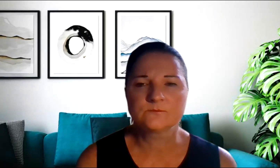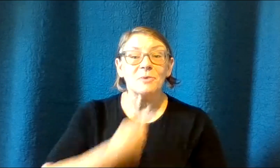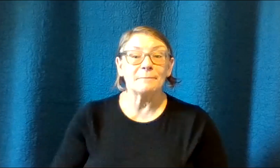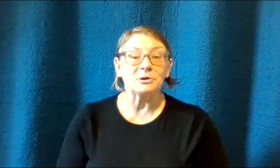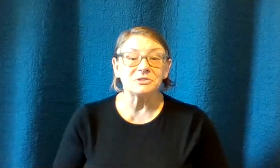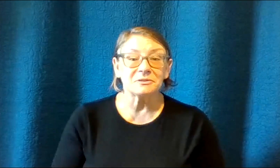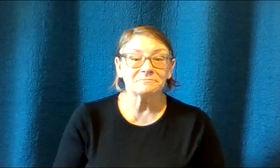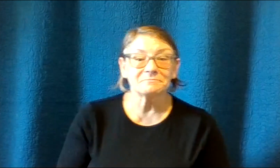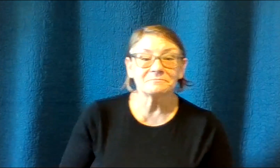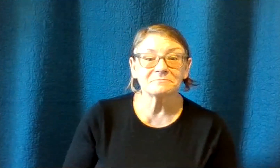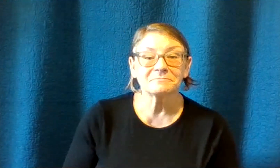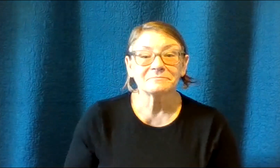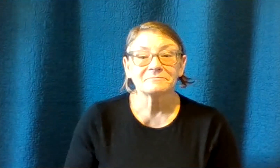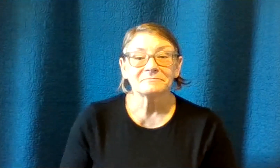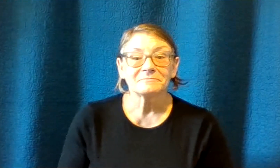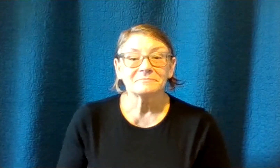Oh, you're also on mute.